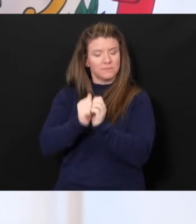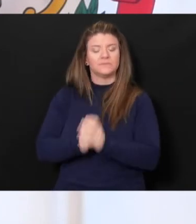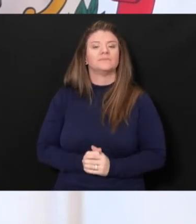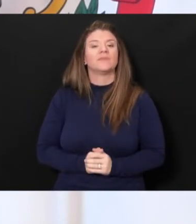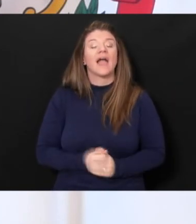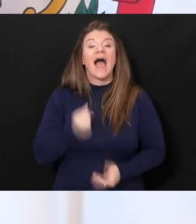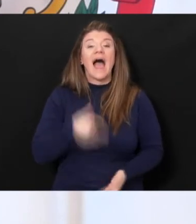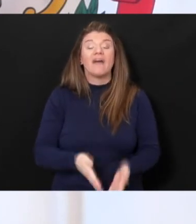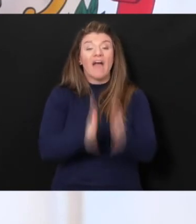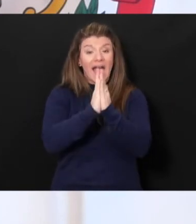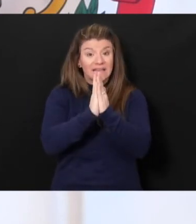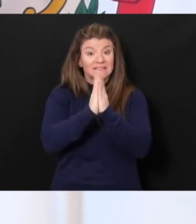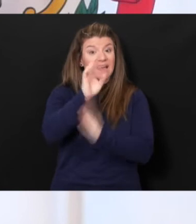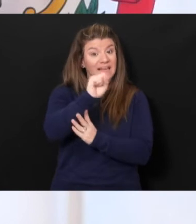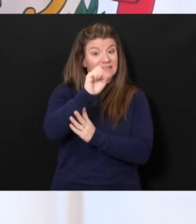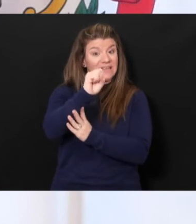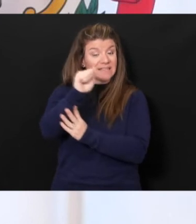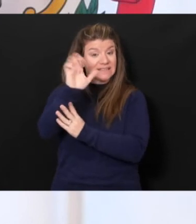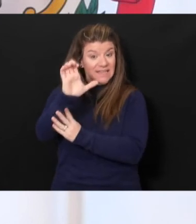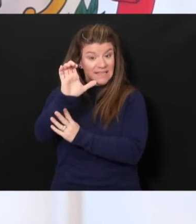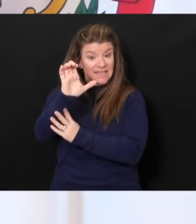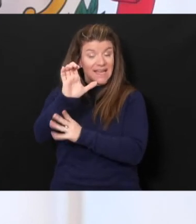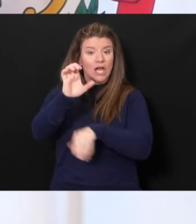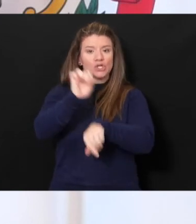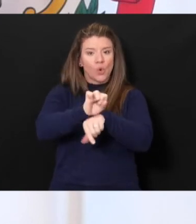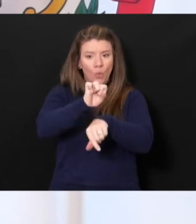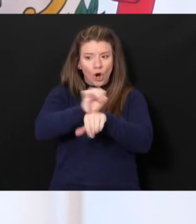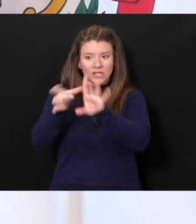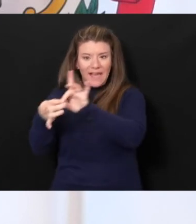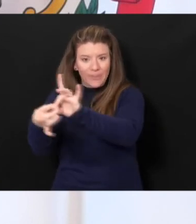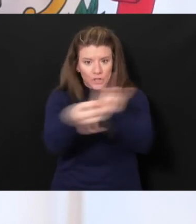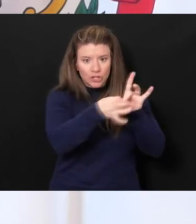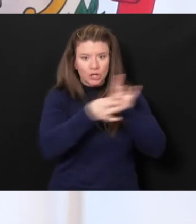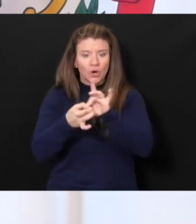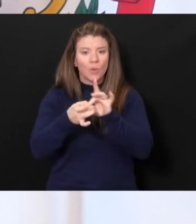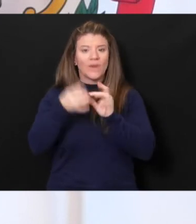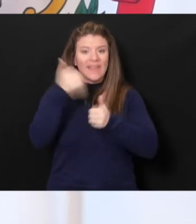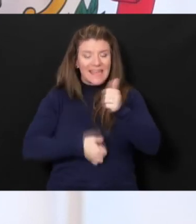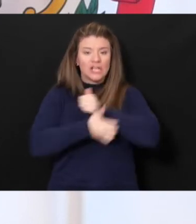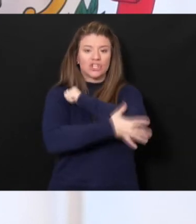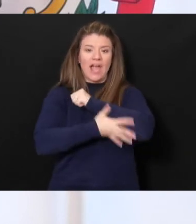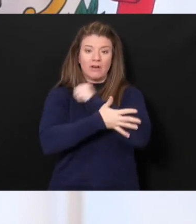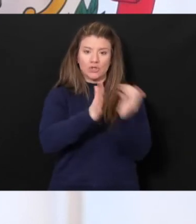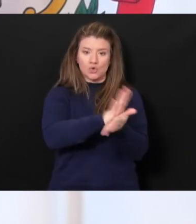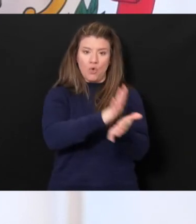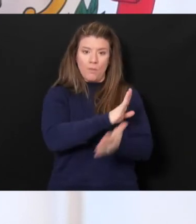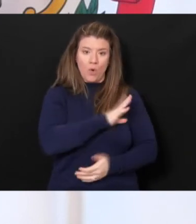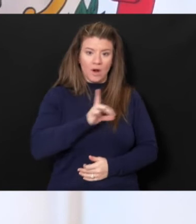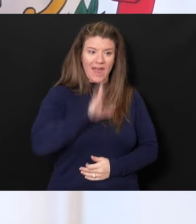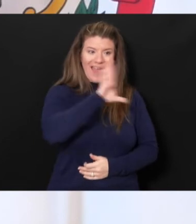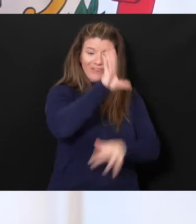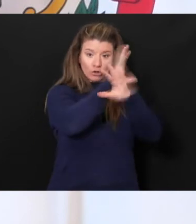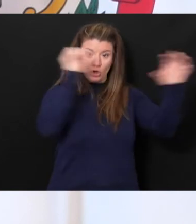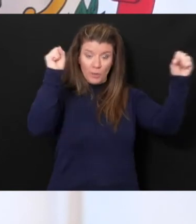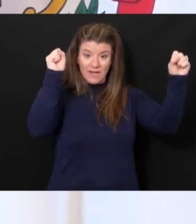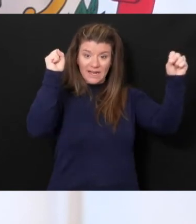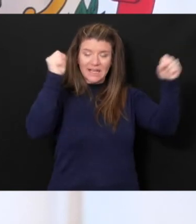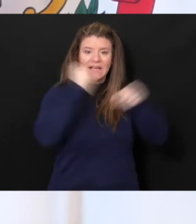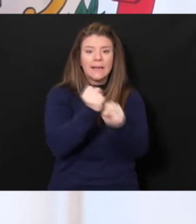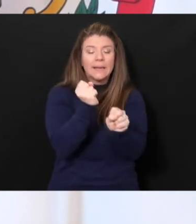have asked the SSAC to work with the county school boards and the county school superintendents